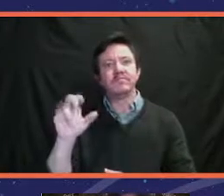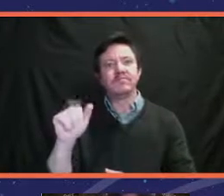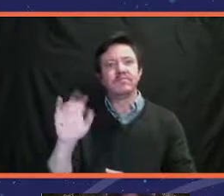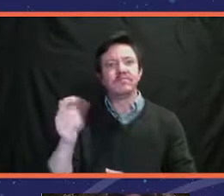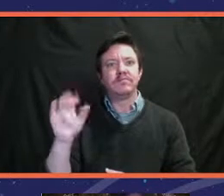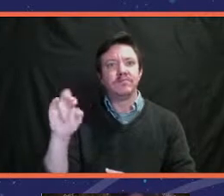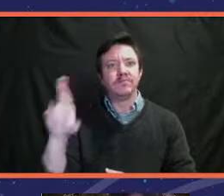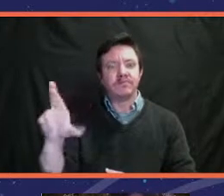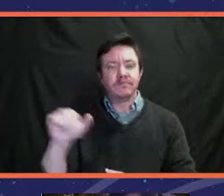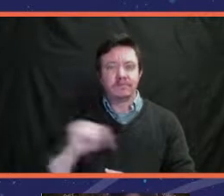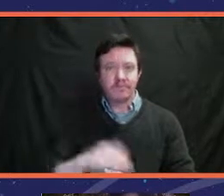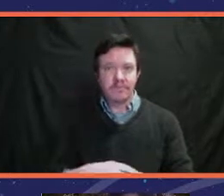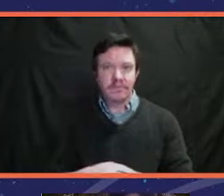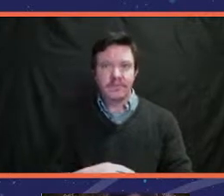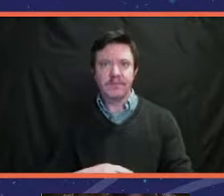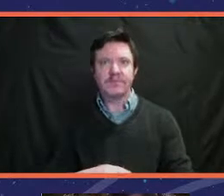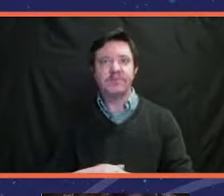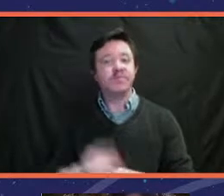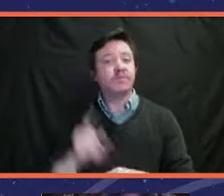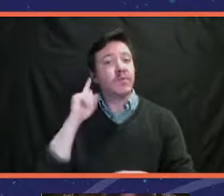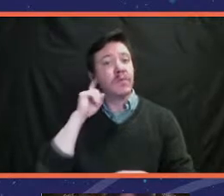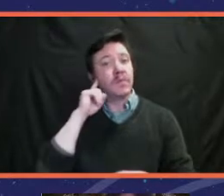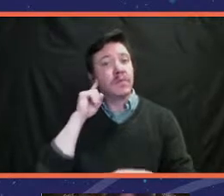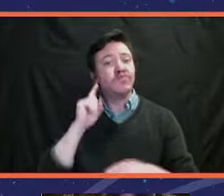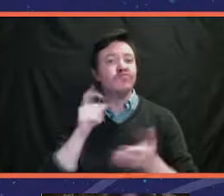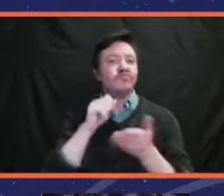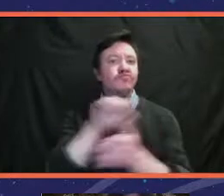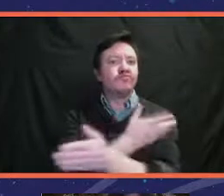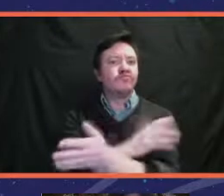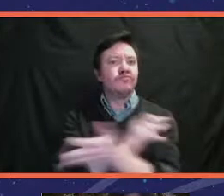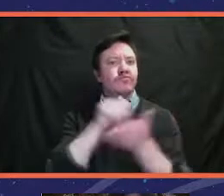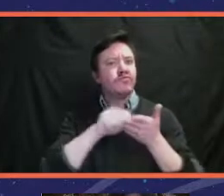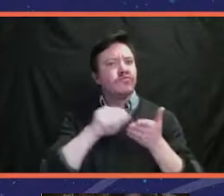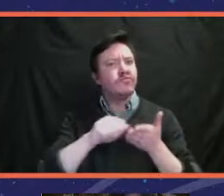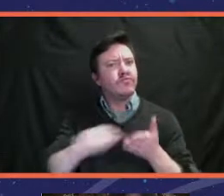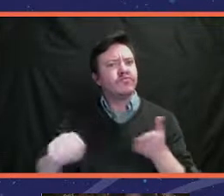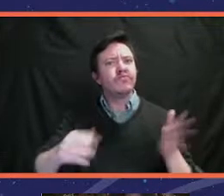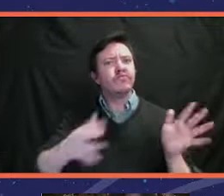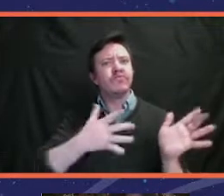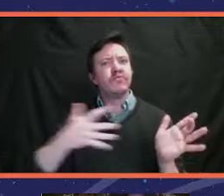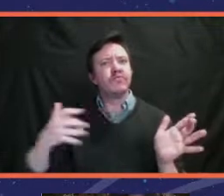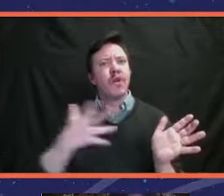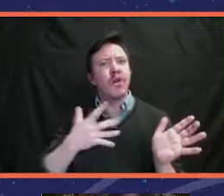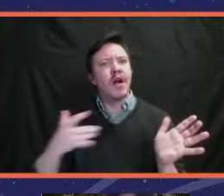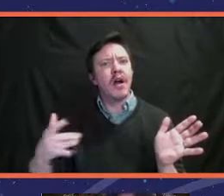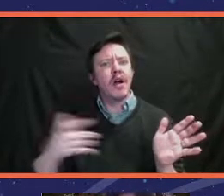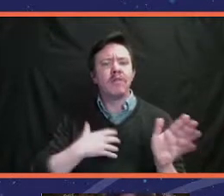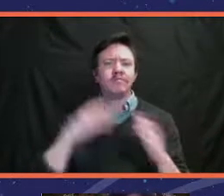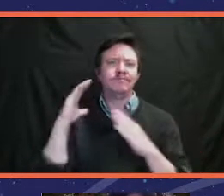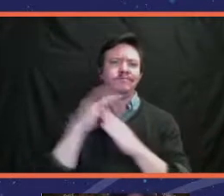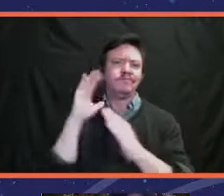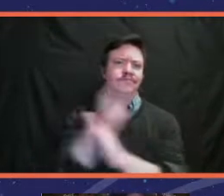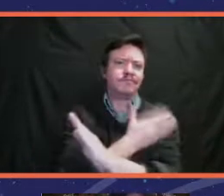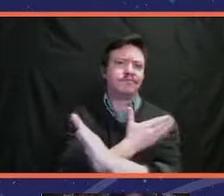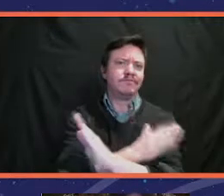is a sound composer, harpist, incredible musician that we had the trio of working with to really bring this piece